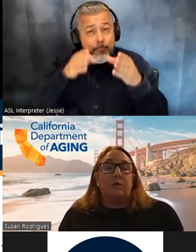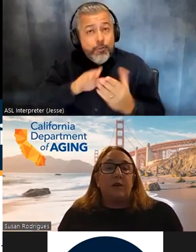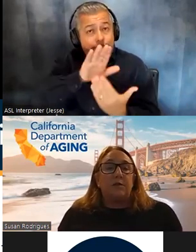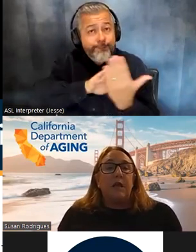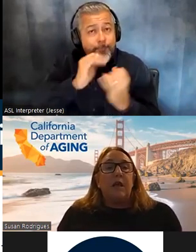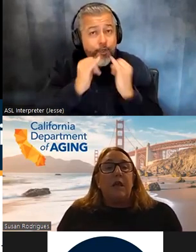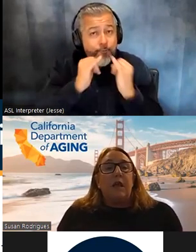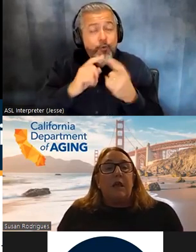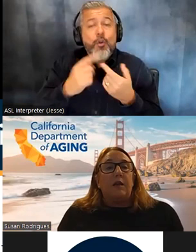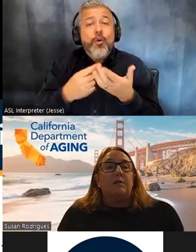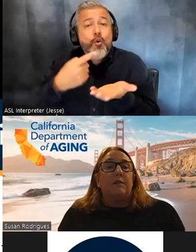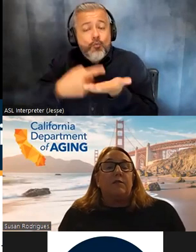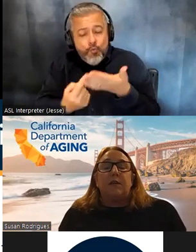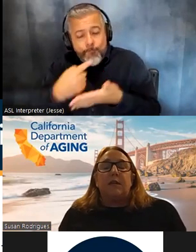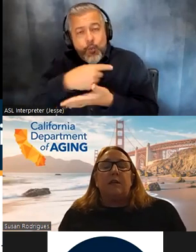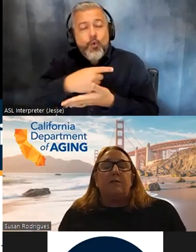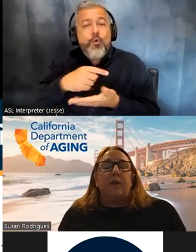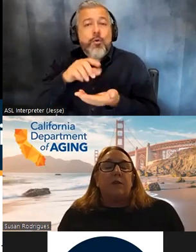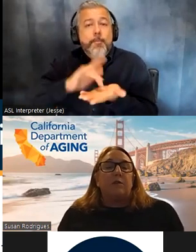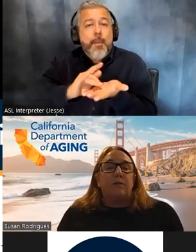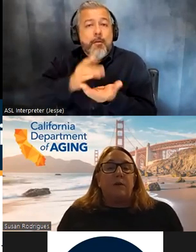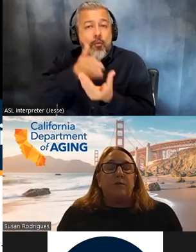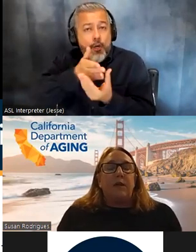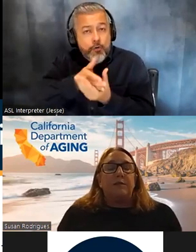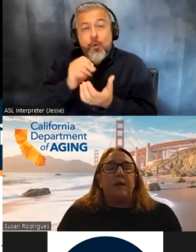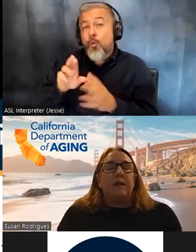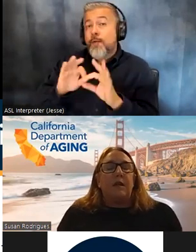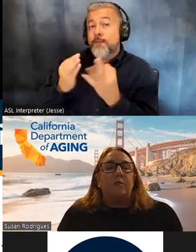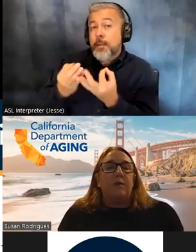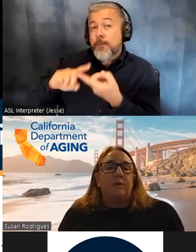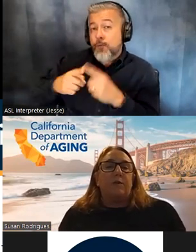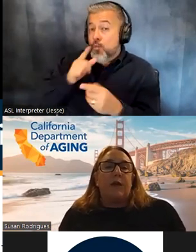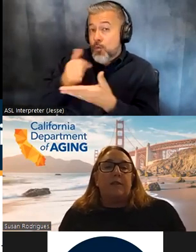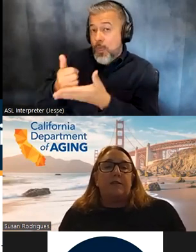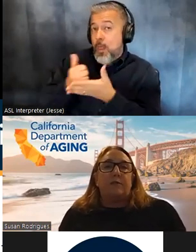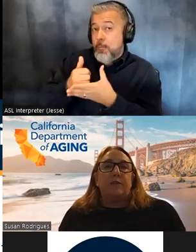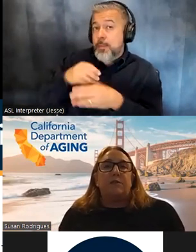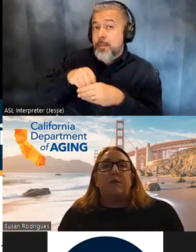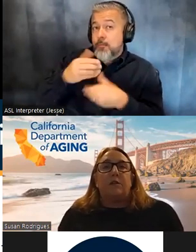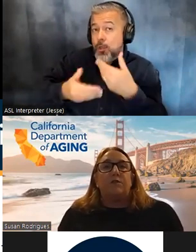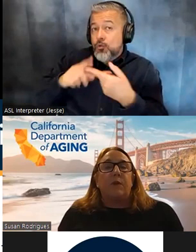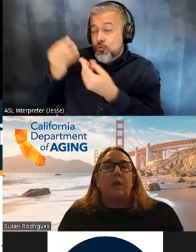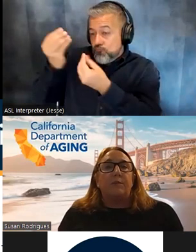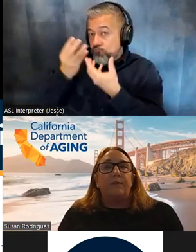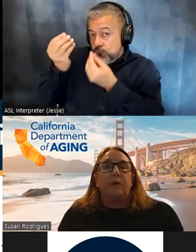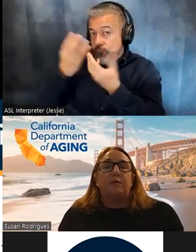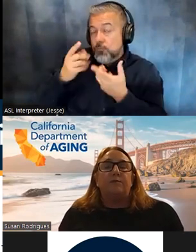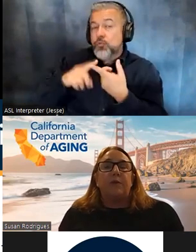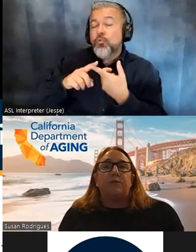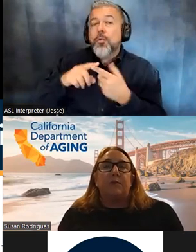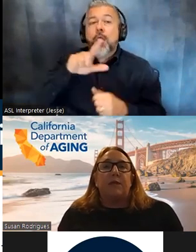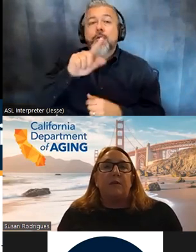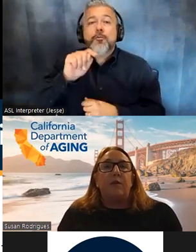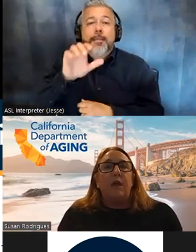medical records, and if there's any family or friends that can help provide this information to the long-term care